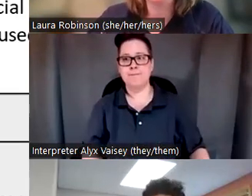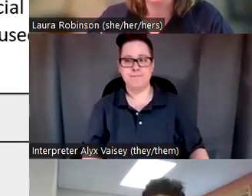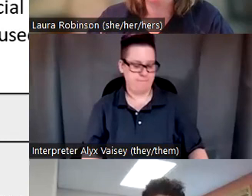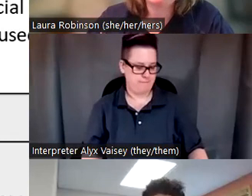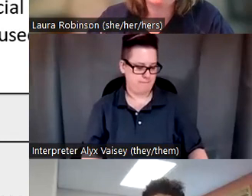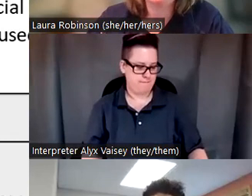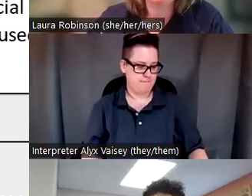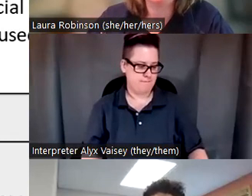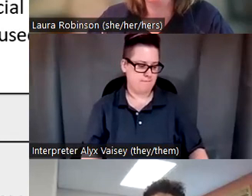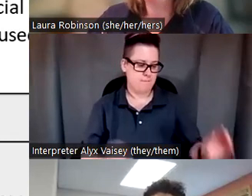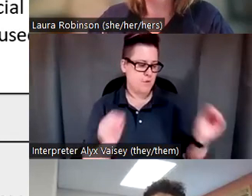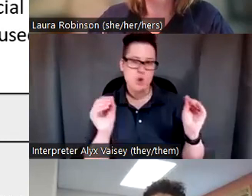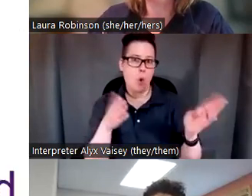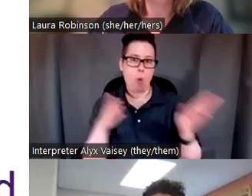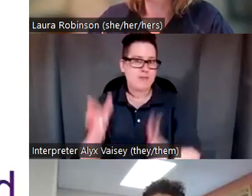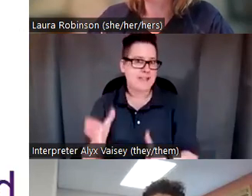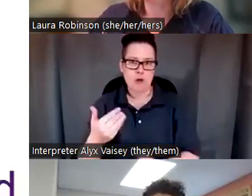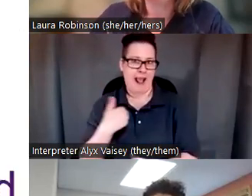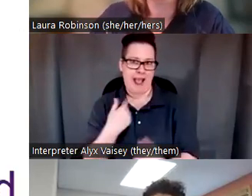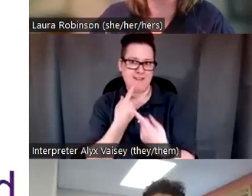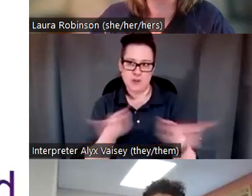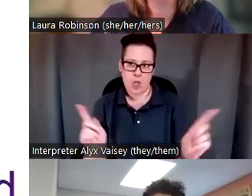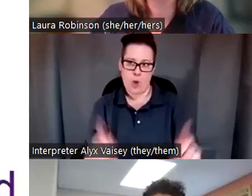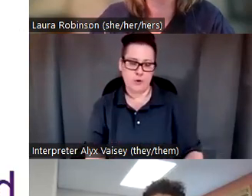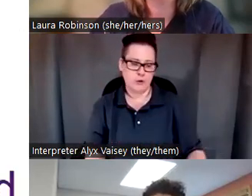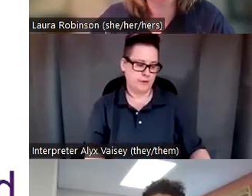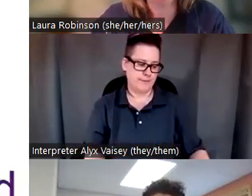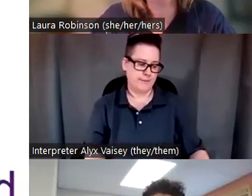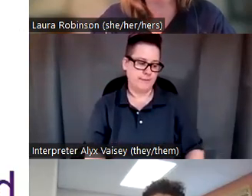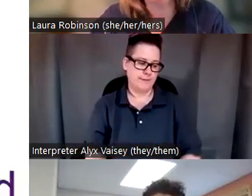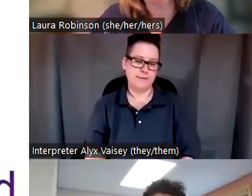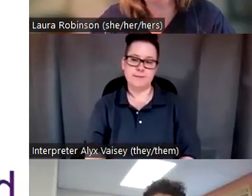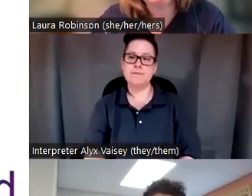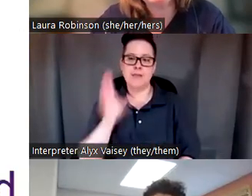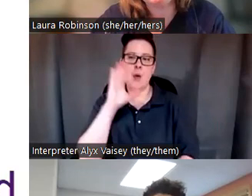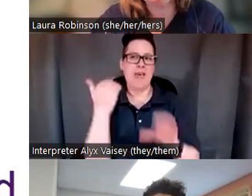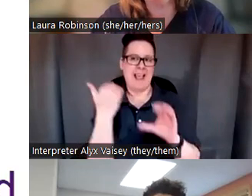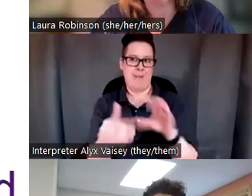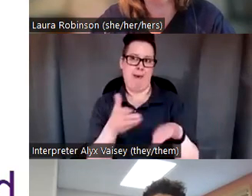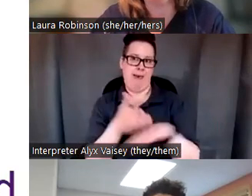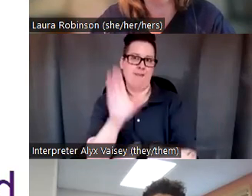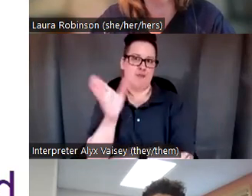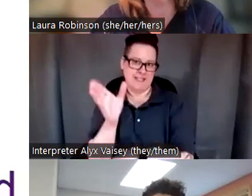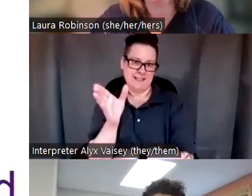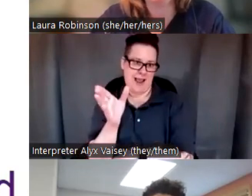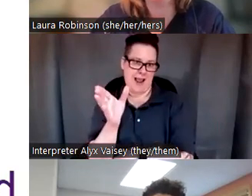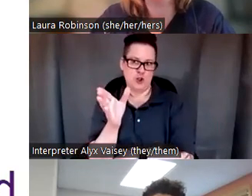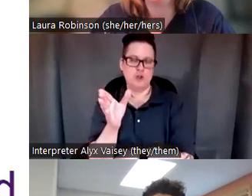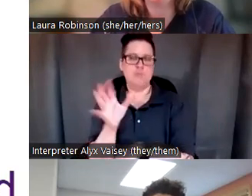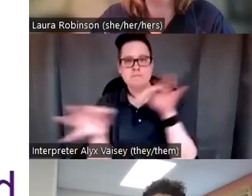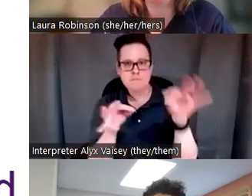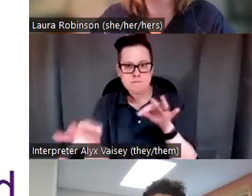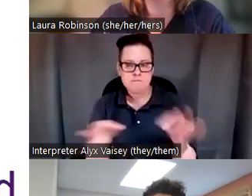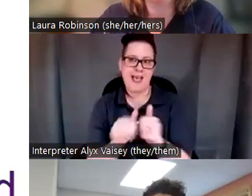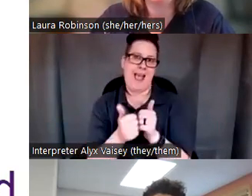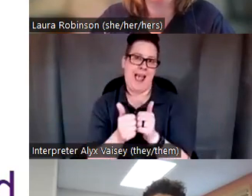planners or presenters have any disclosures. And I will send you an email following the presentation which gives you instructions on